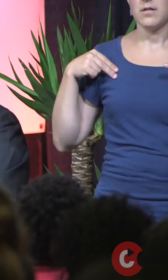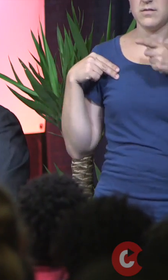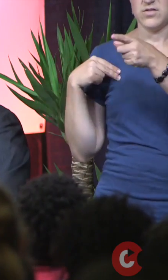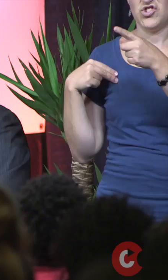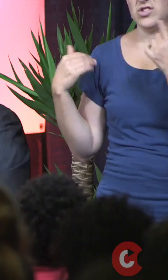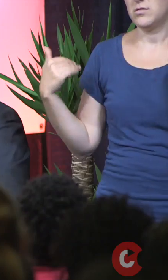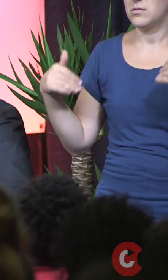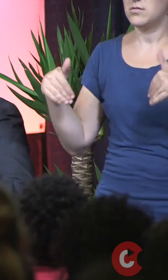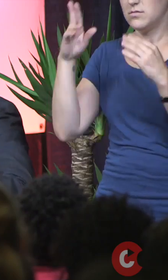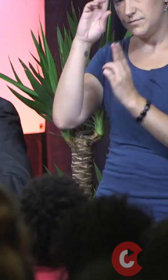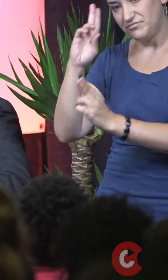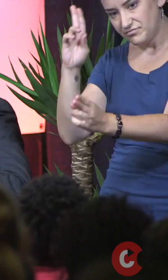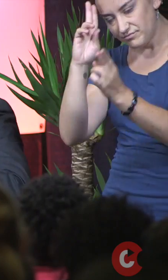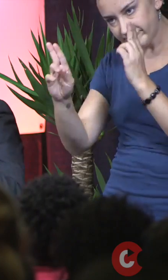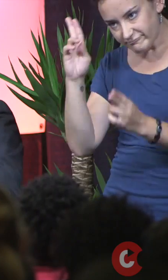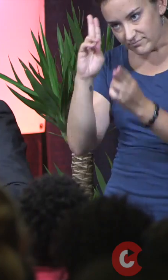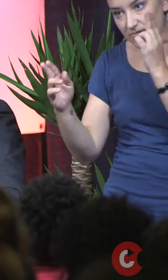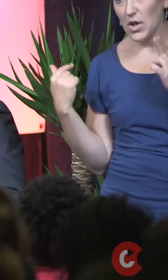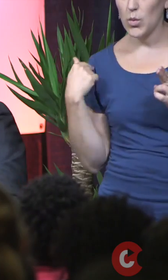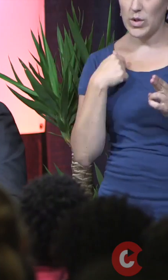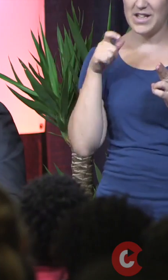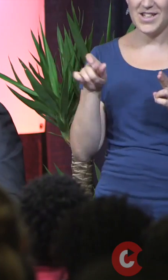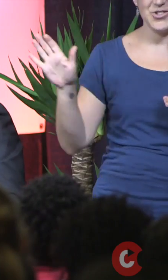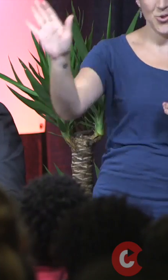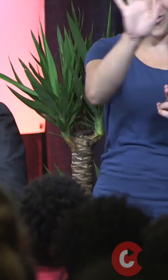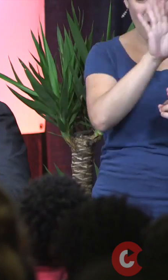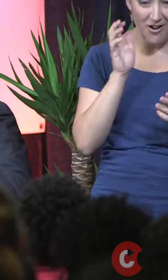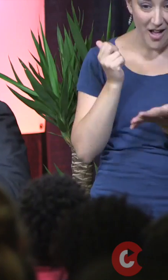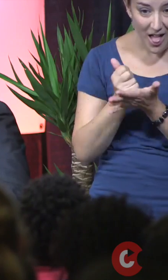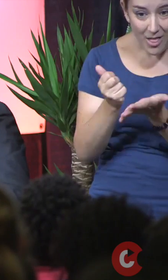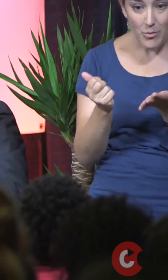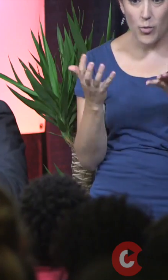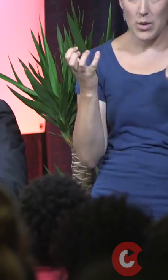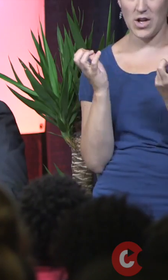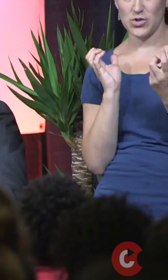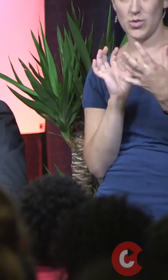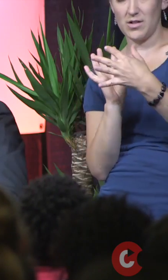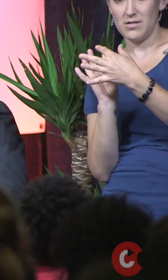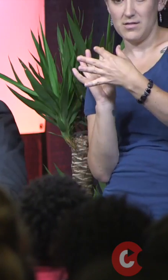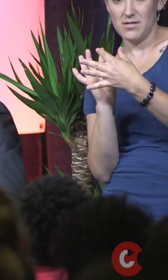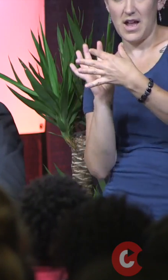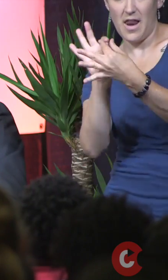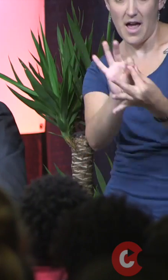she's been doing a great job. So we need your help. We actually want to connect